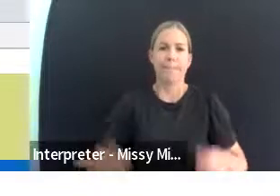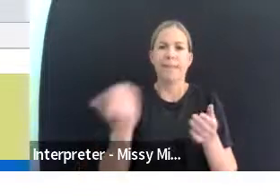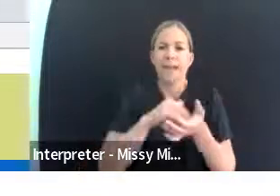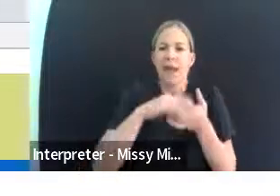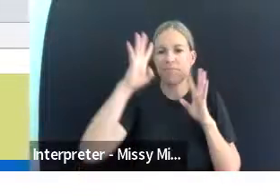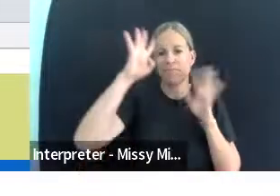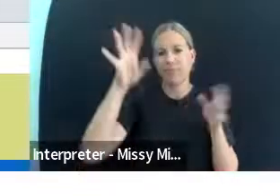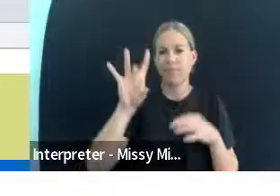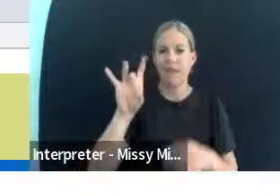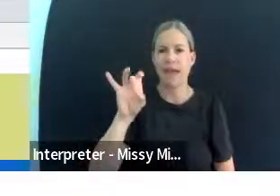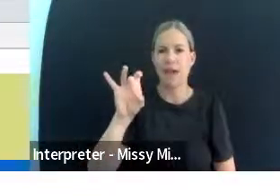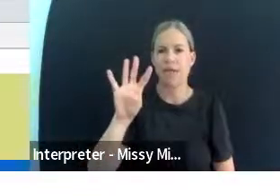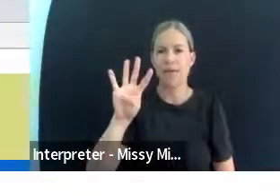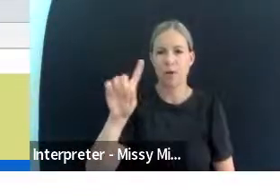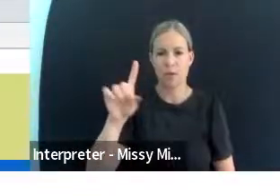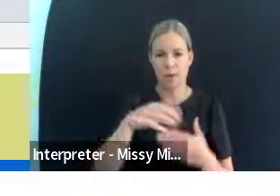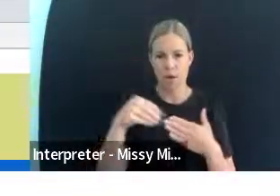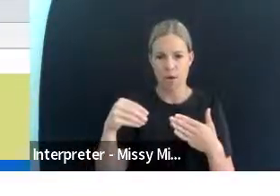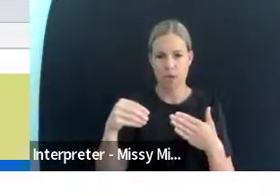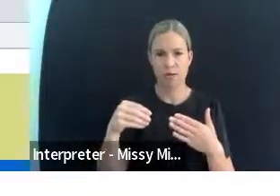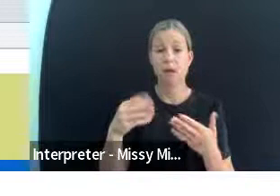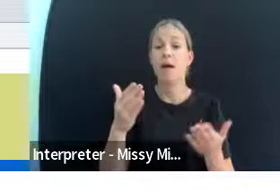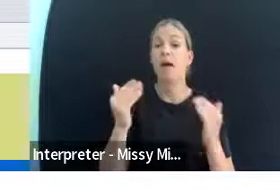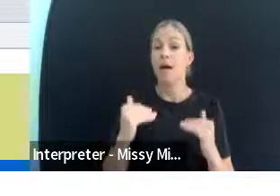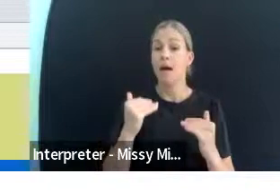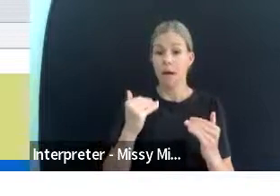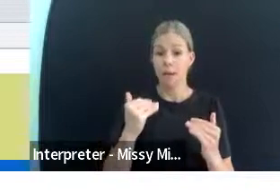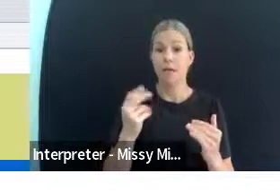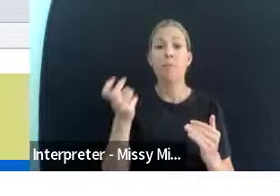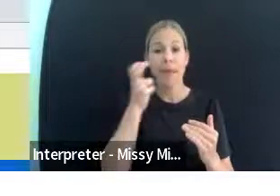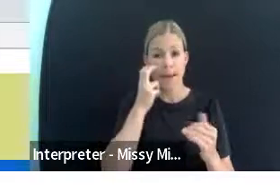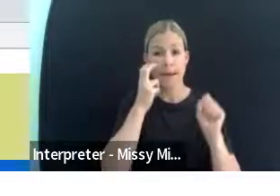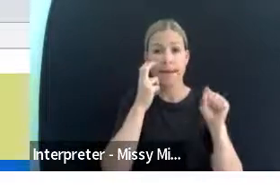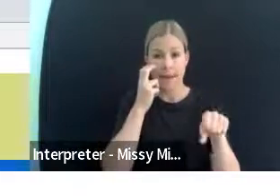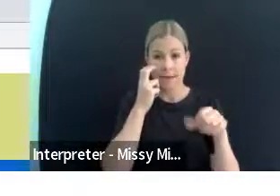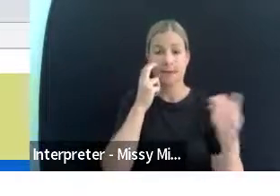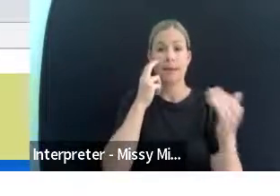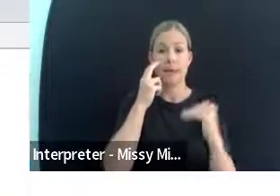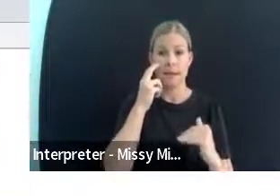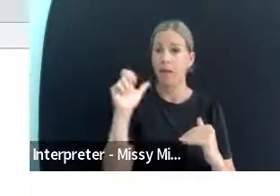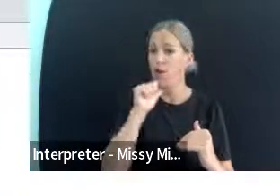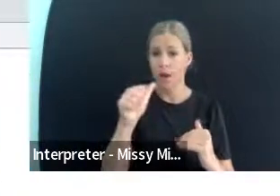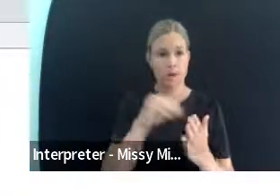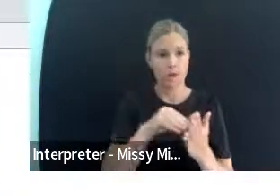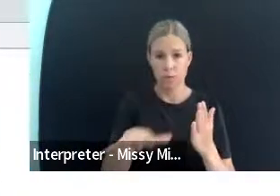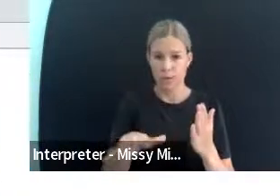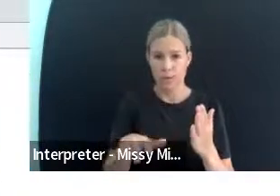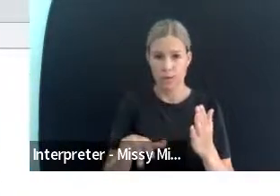say that the student is, or the person is blind. I'm still going to say that they're not a student.